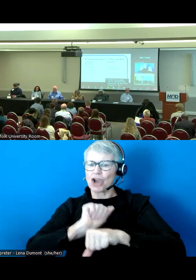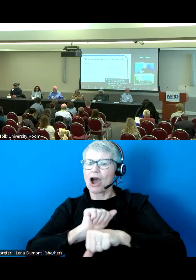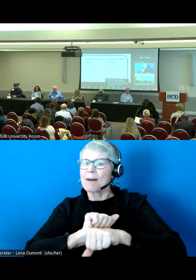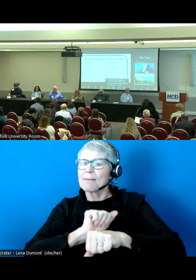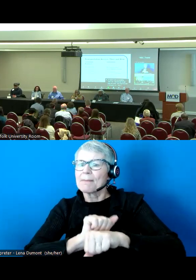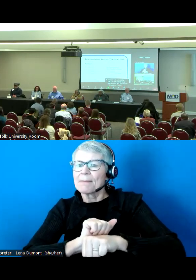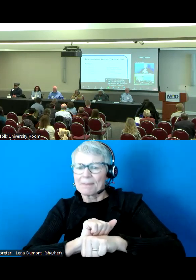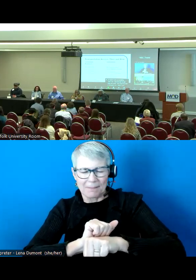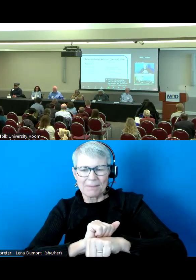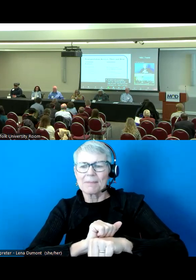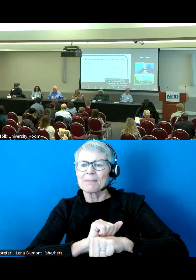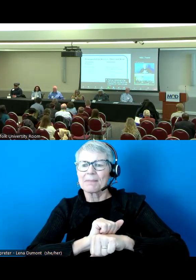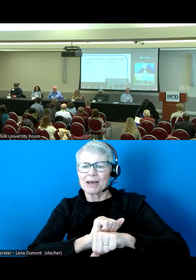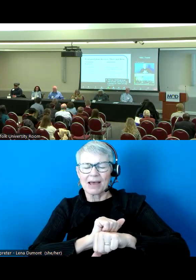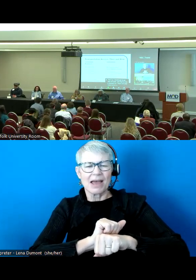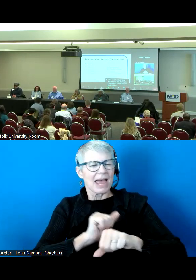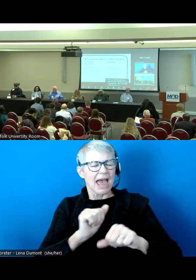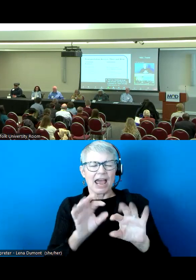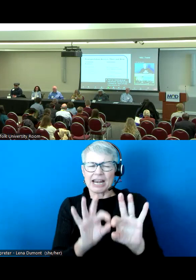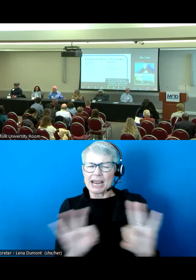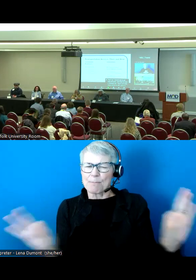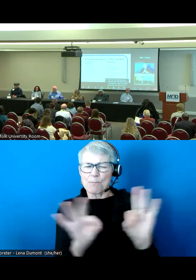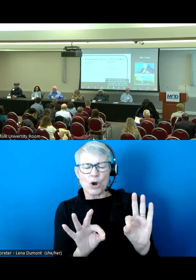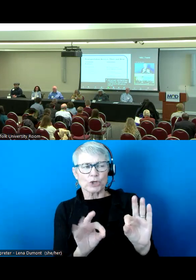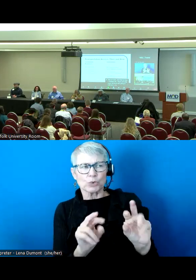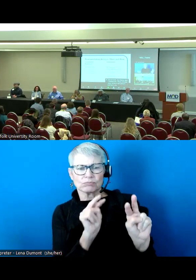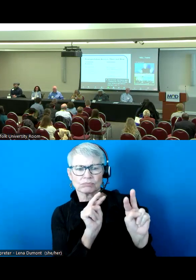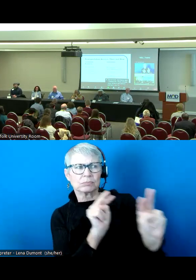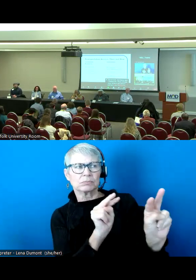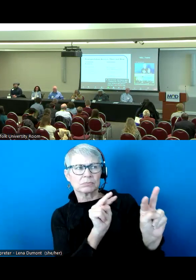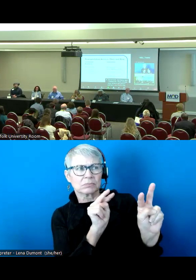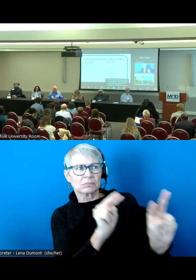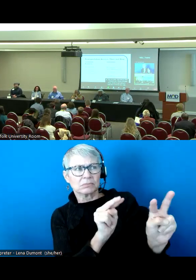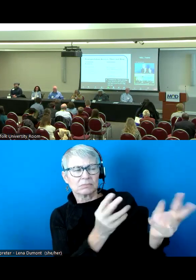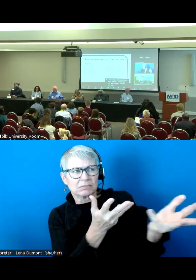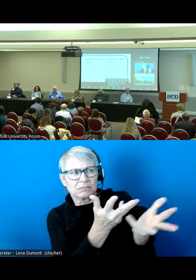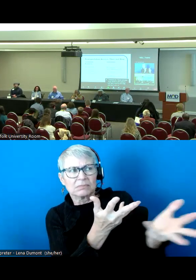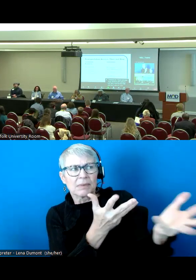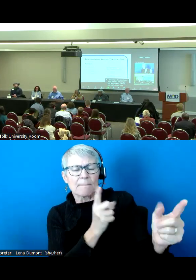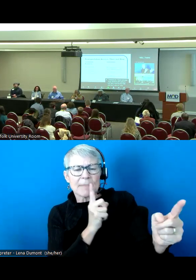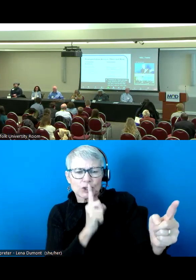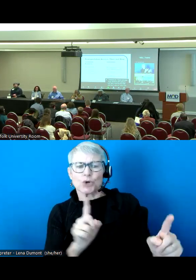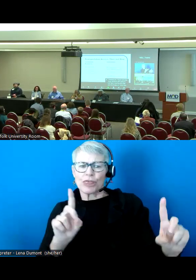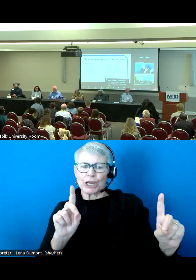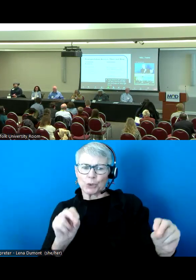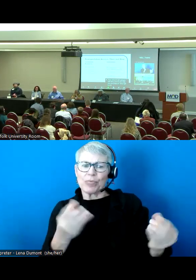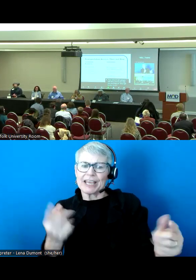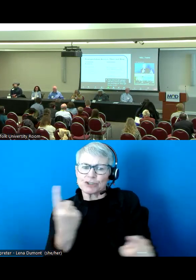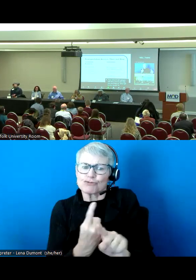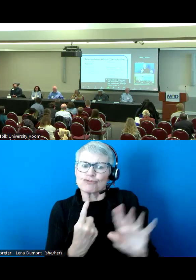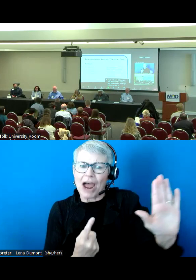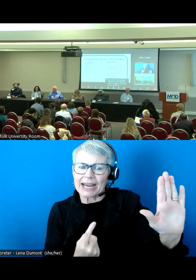still hold feet to the fire and make sure that things are done right. But we changed the priorities of the